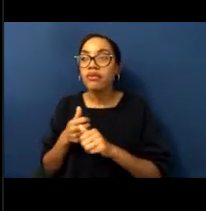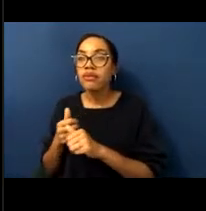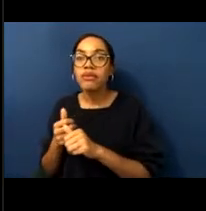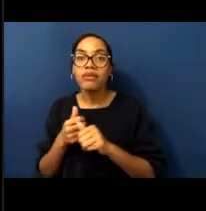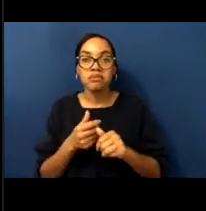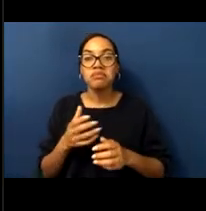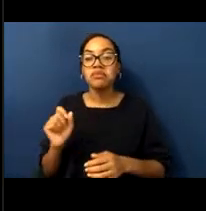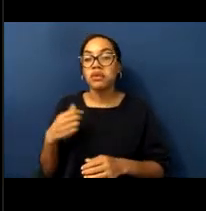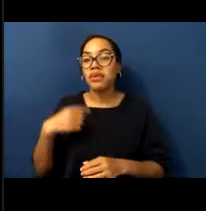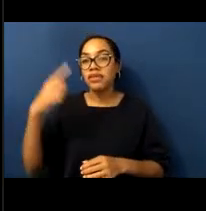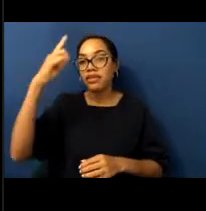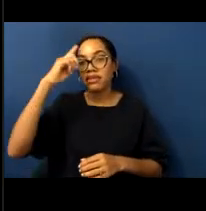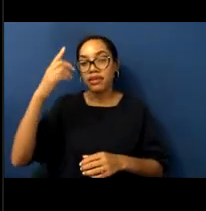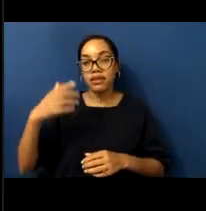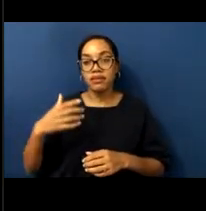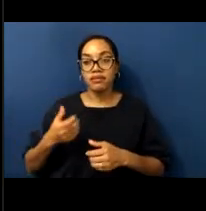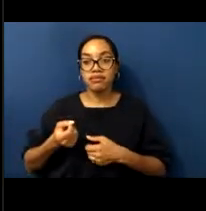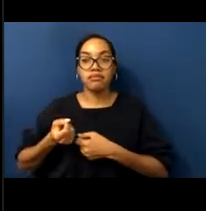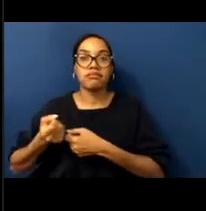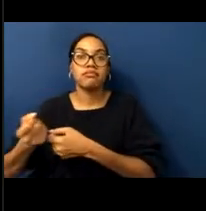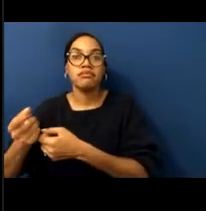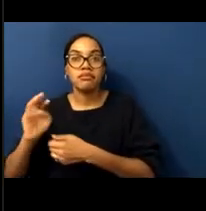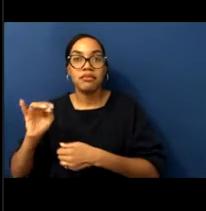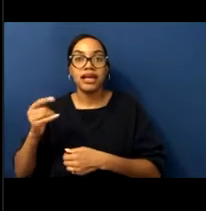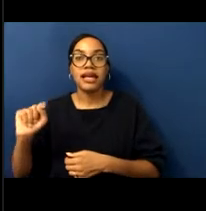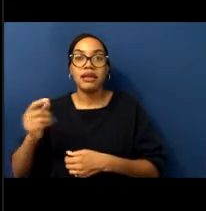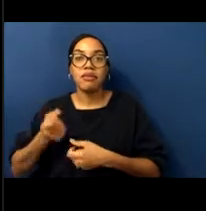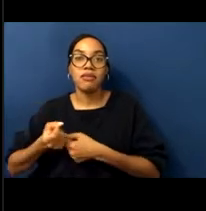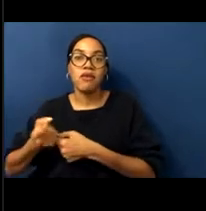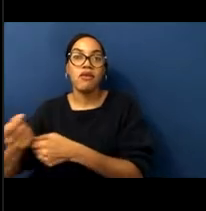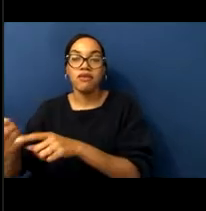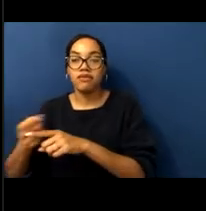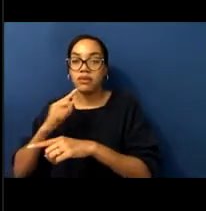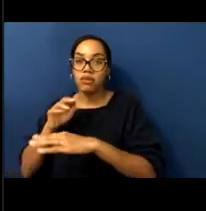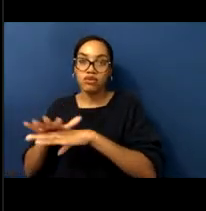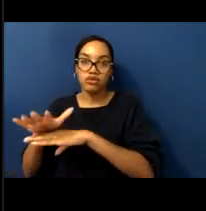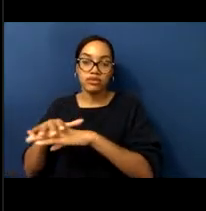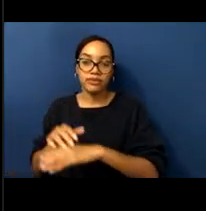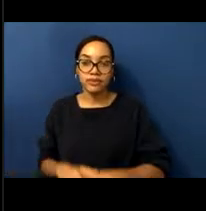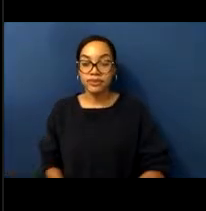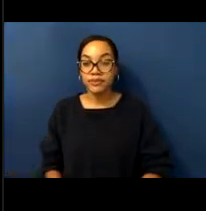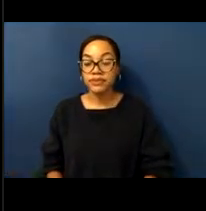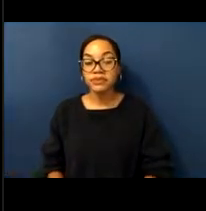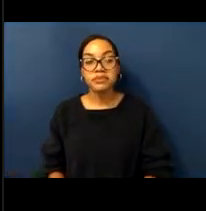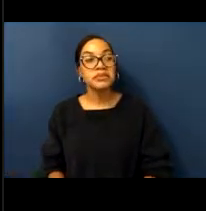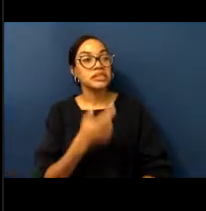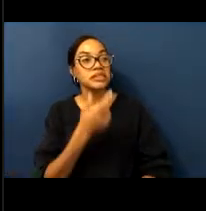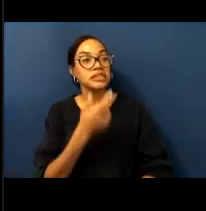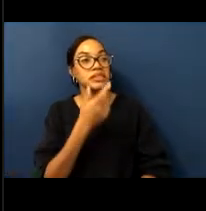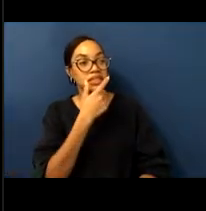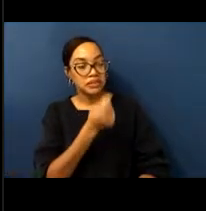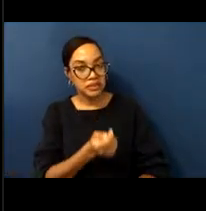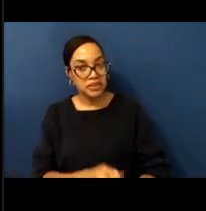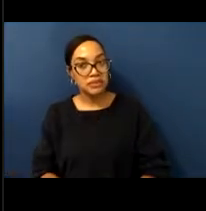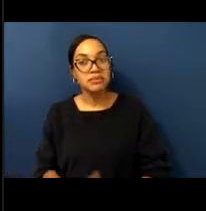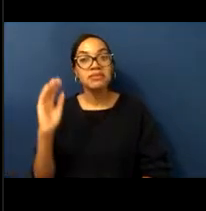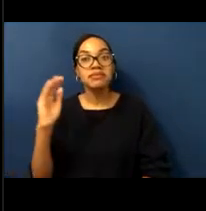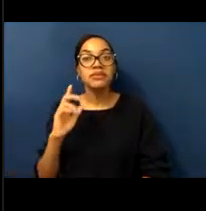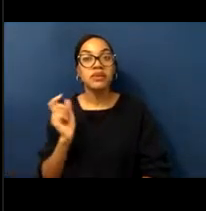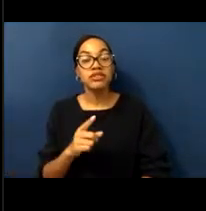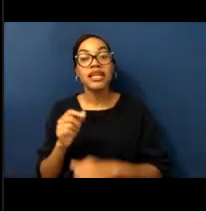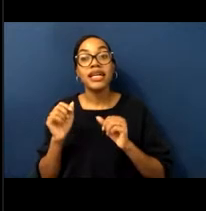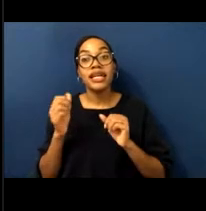Interesting, okay. Well, let's see, we've got Samantha had asked, can shading turtle nests help